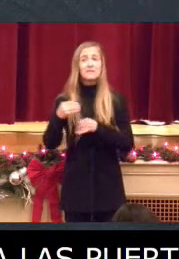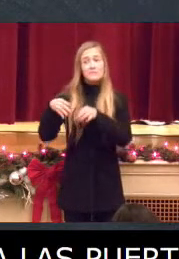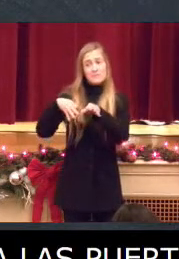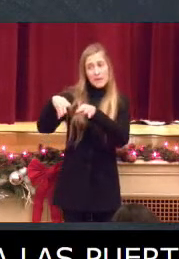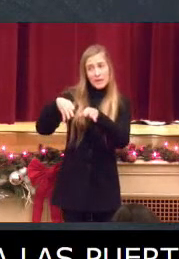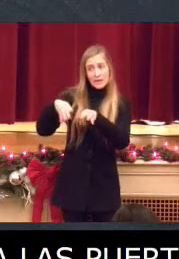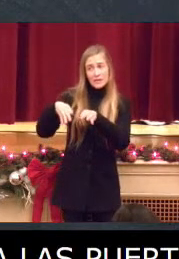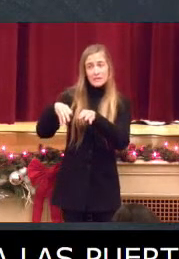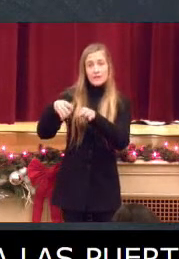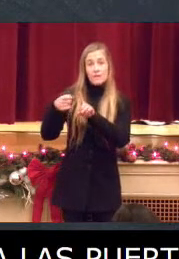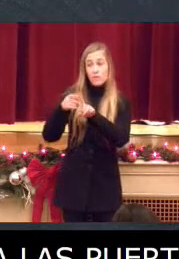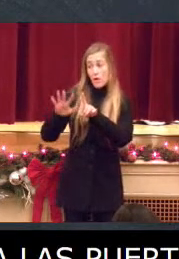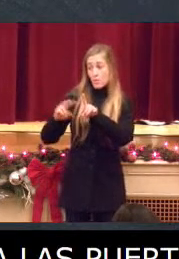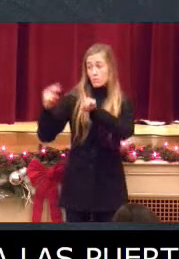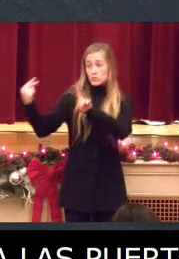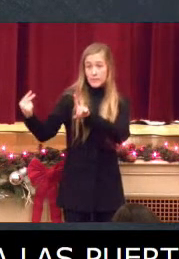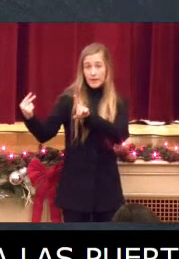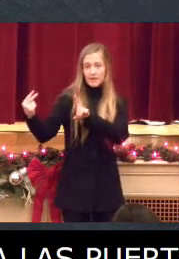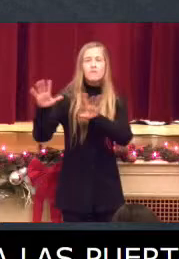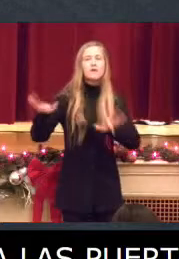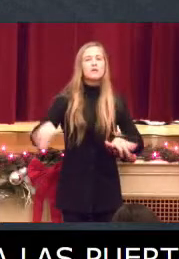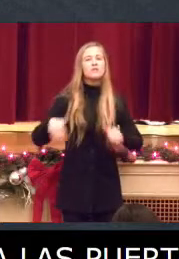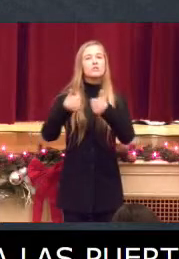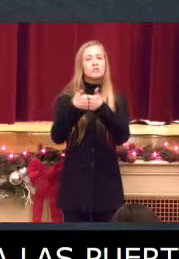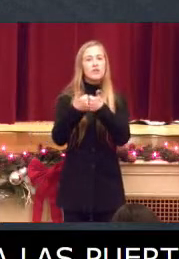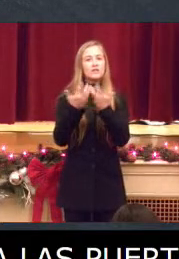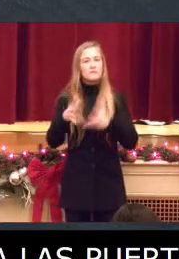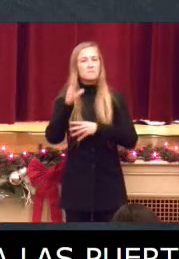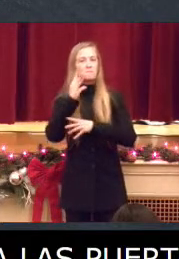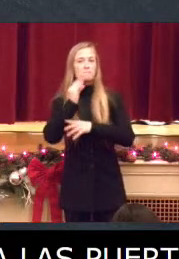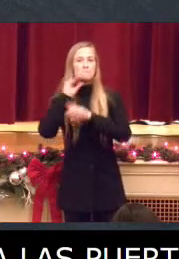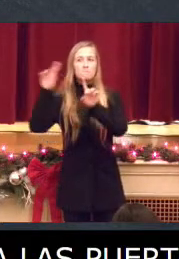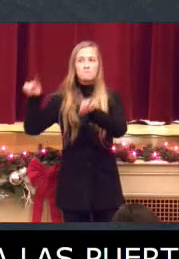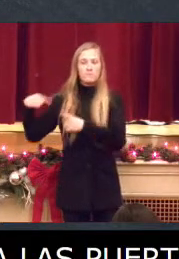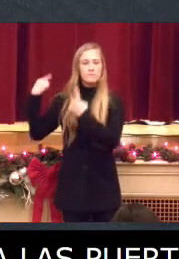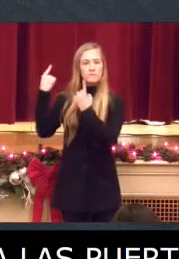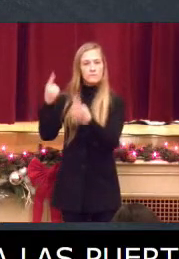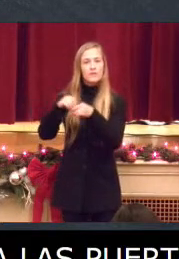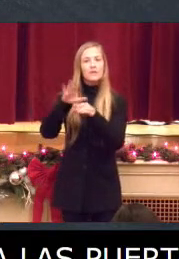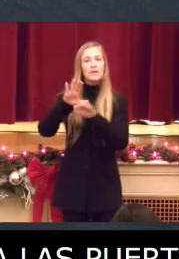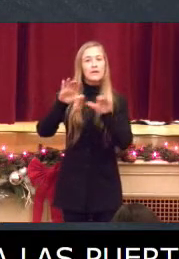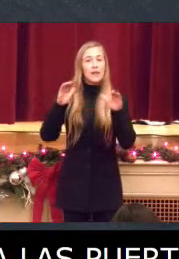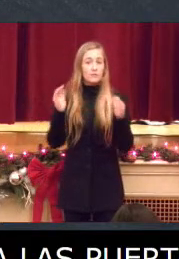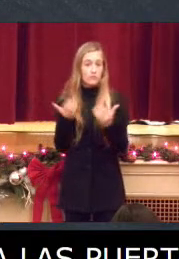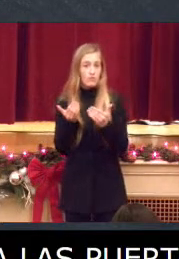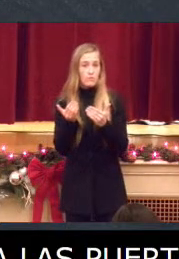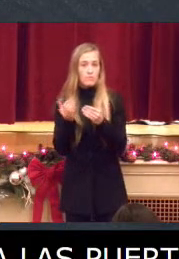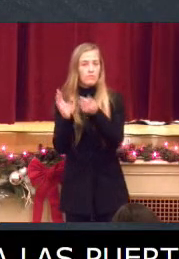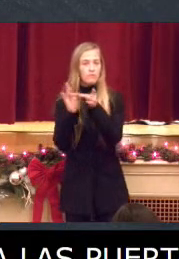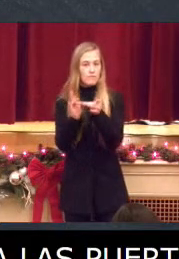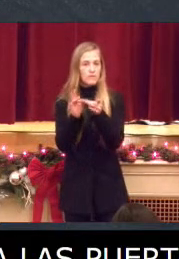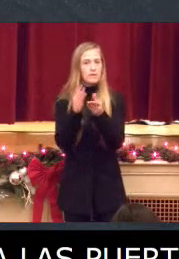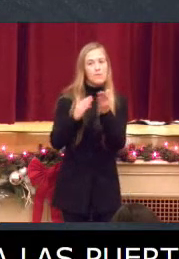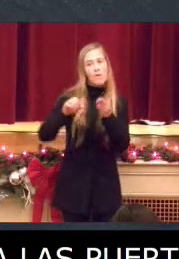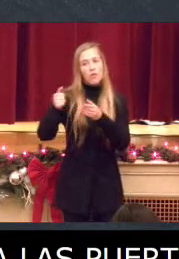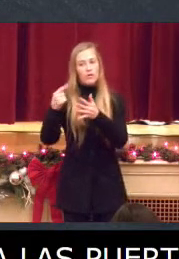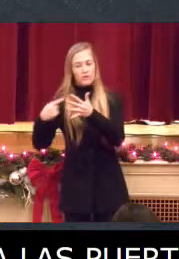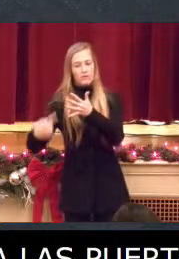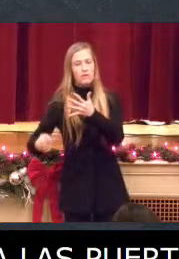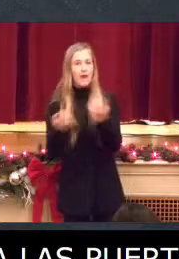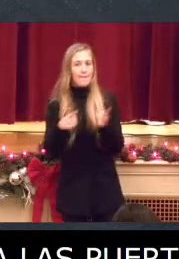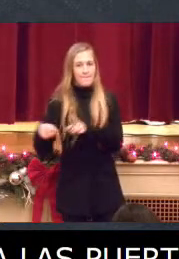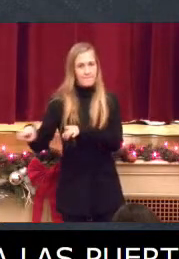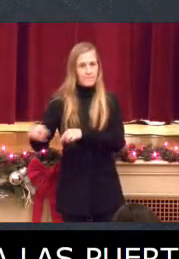from his perspective the challenges that he experienced in his classroom with respect to some of the other things that were going